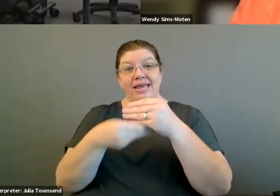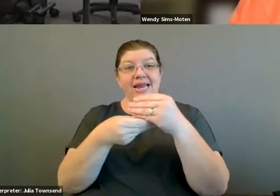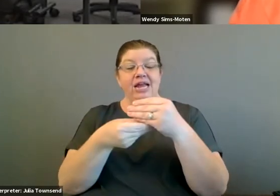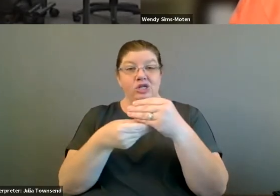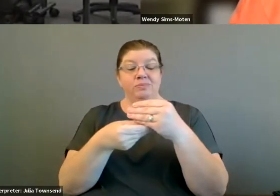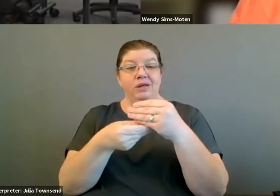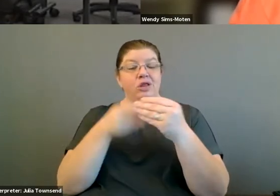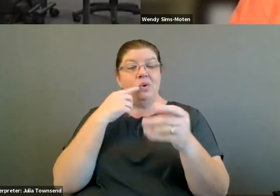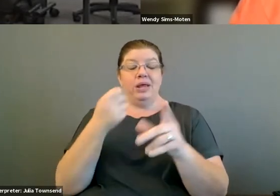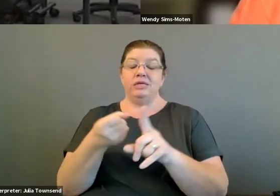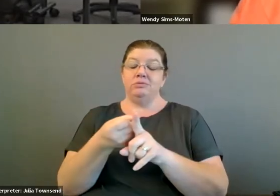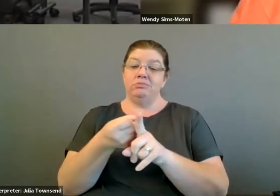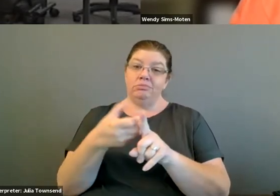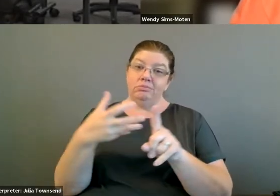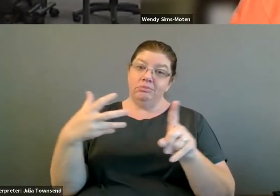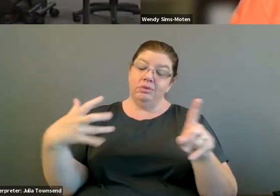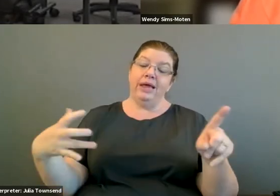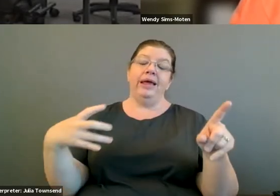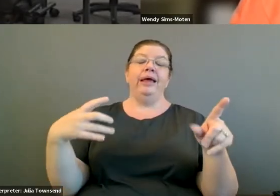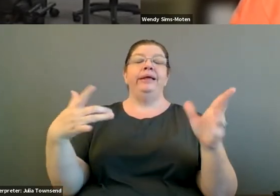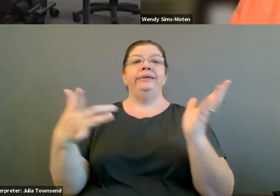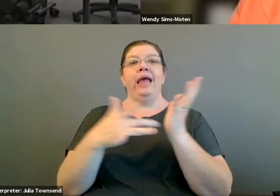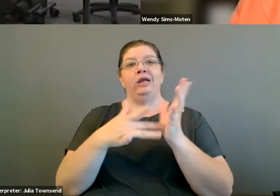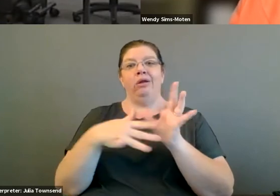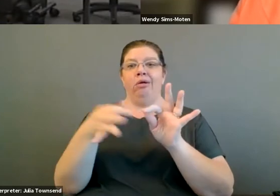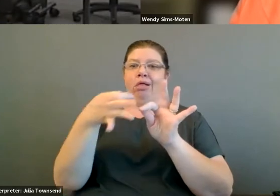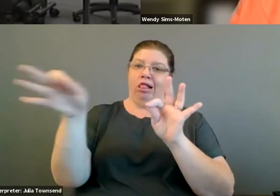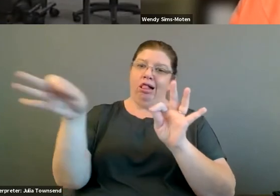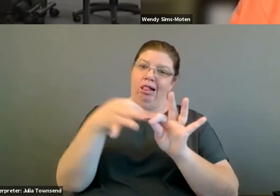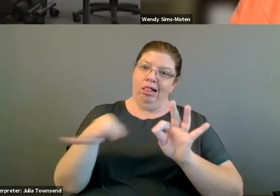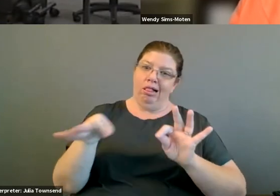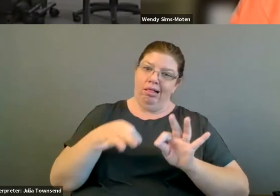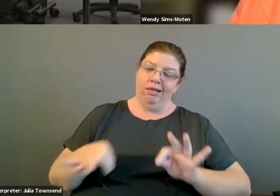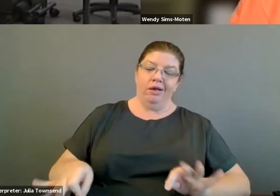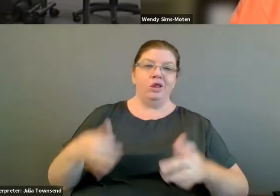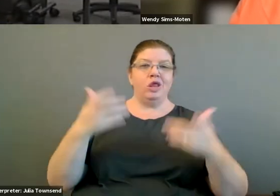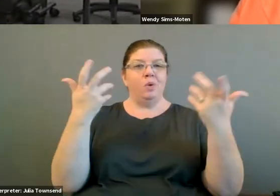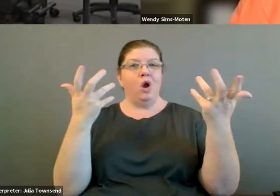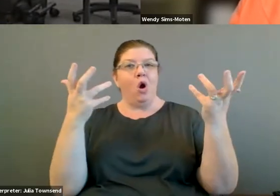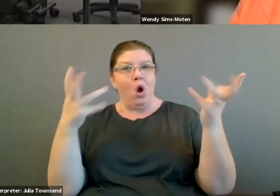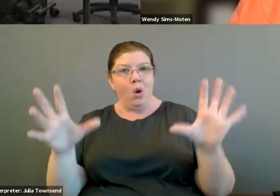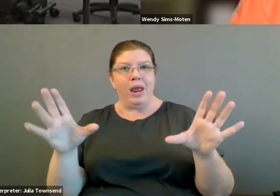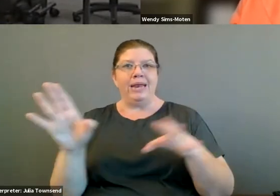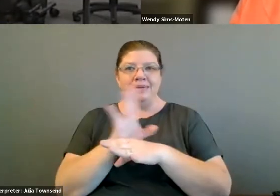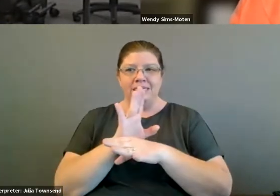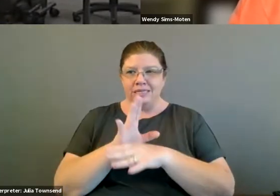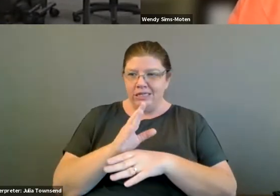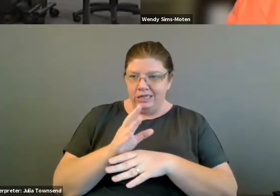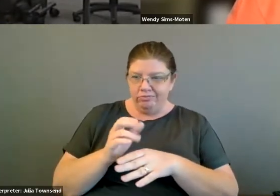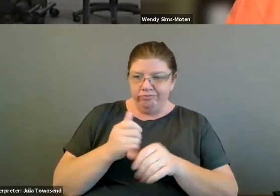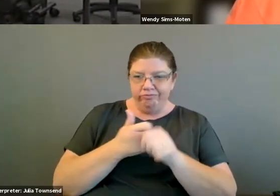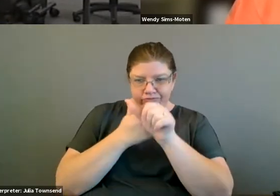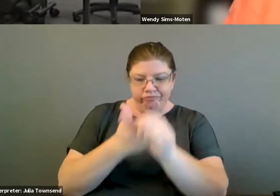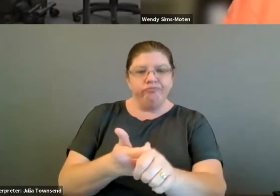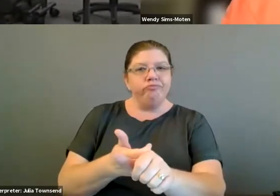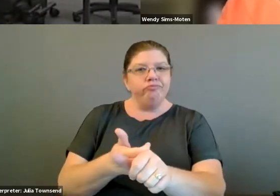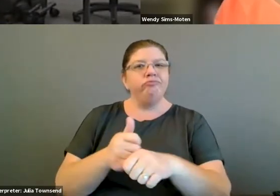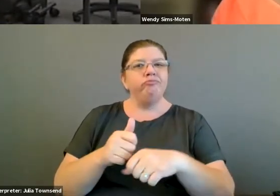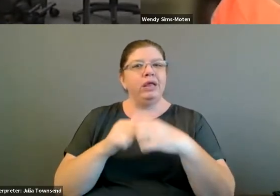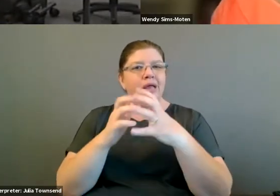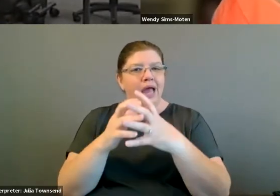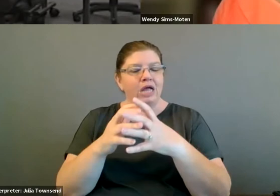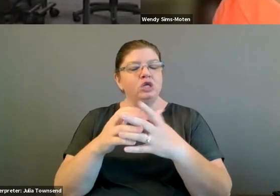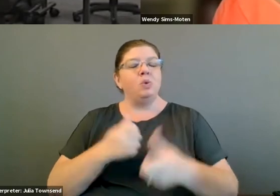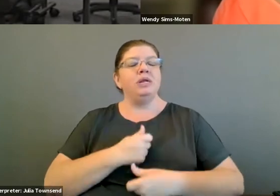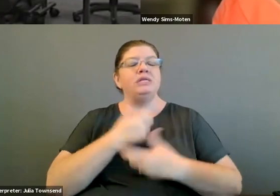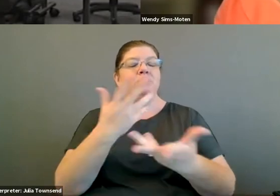an extensive and technical board policy language that we are already busily implementing. I'd like to just express my